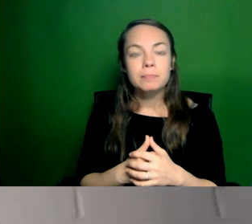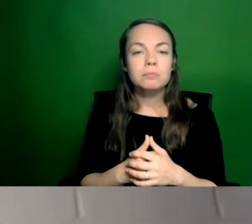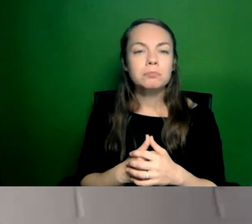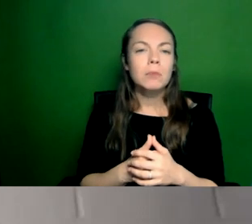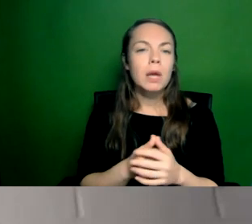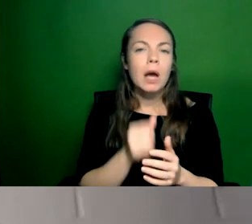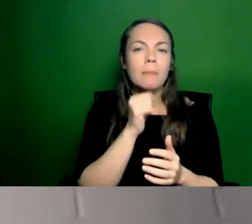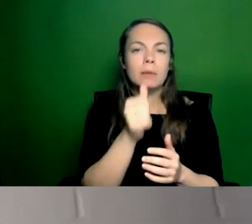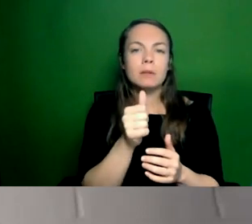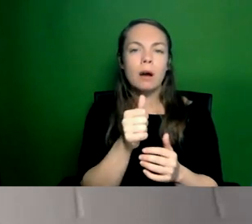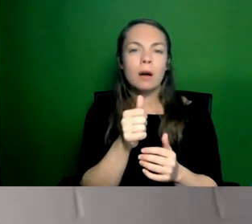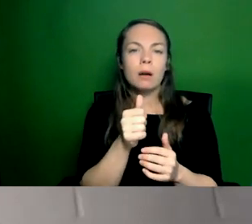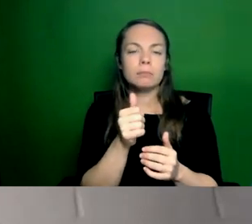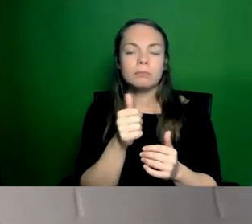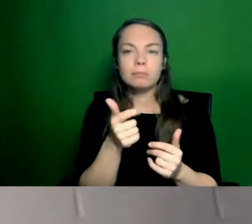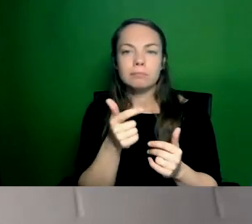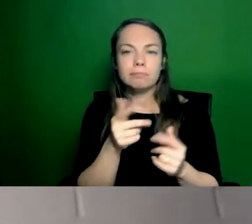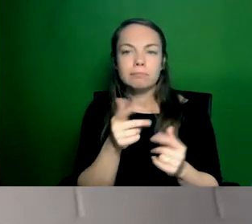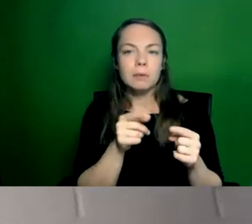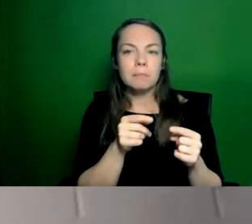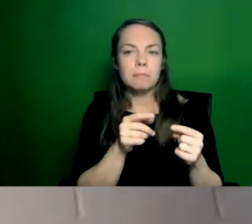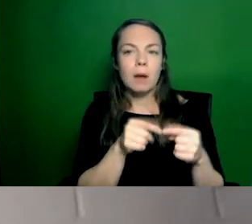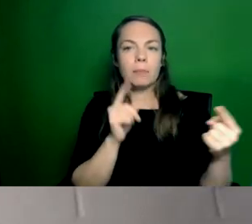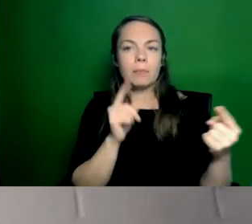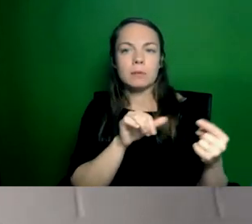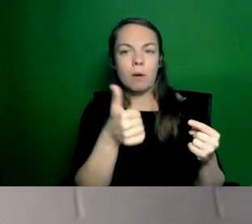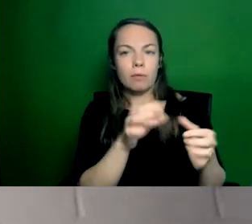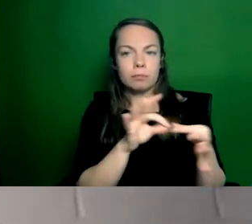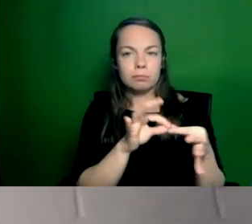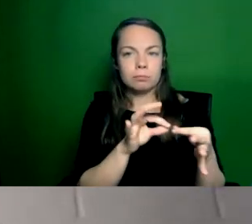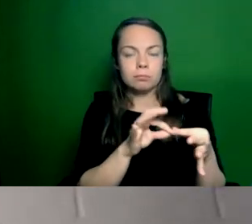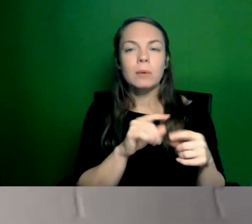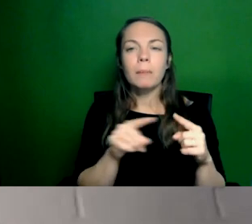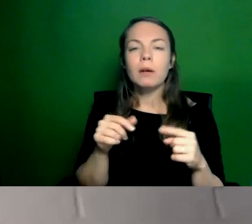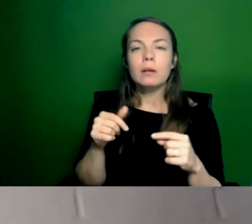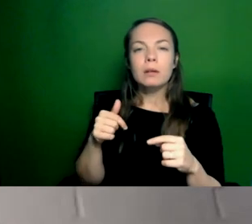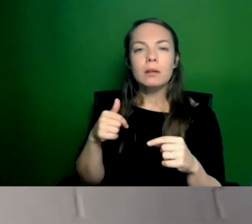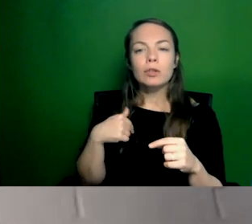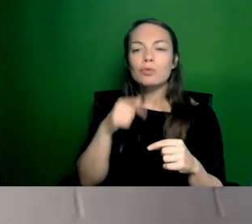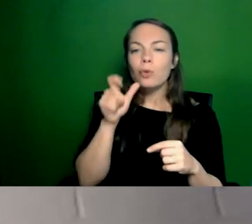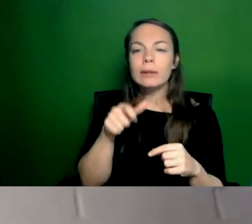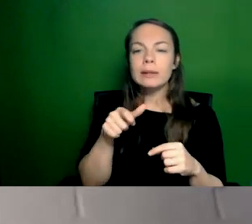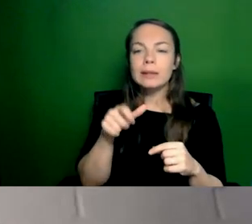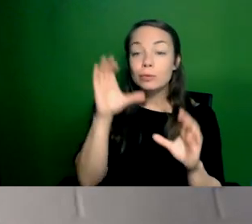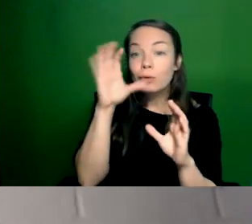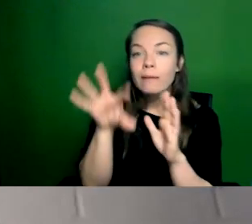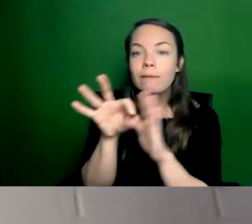other partners have said, but I just would say, you don't need to find this